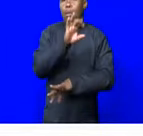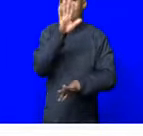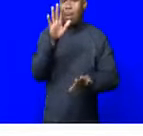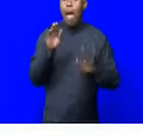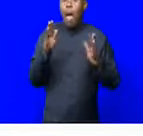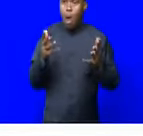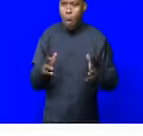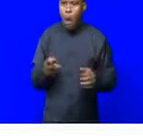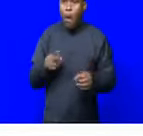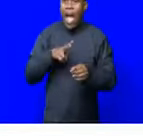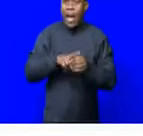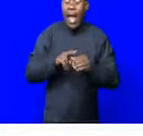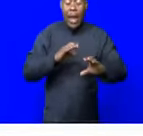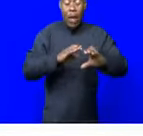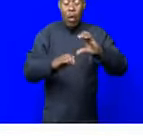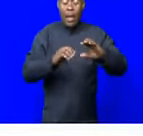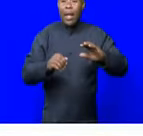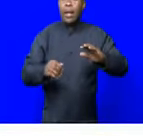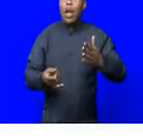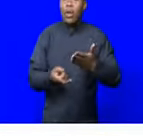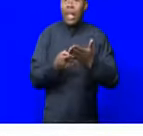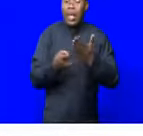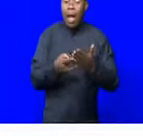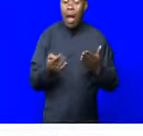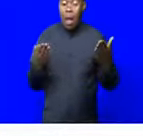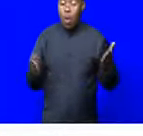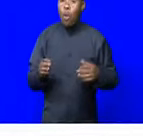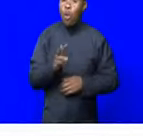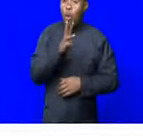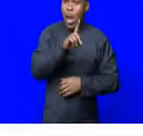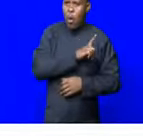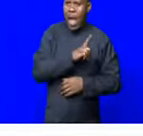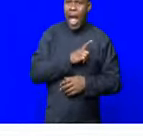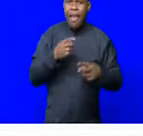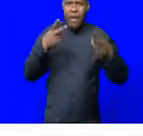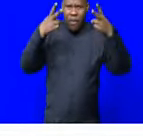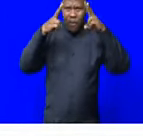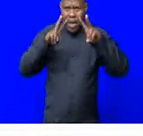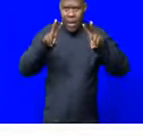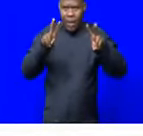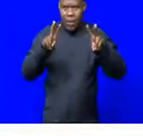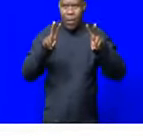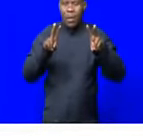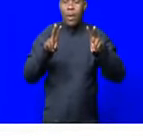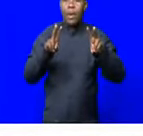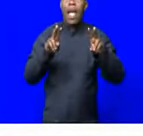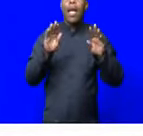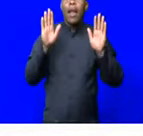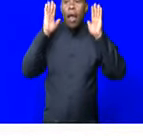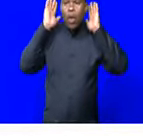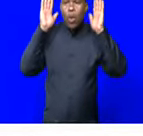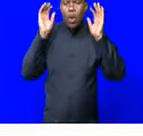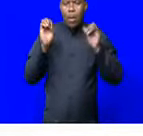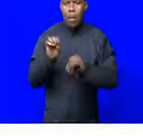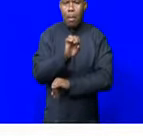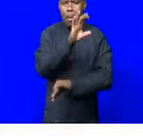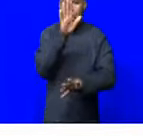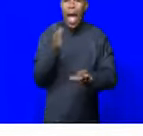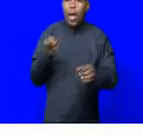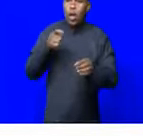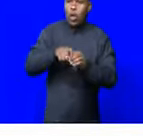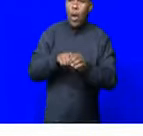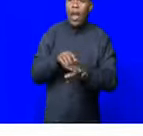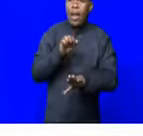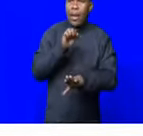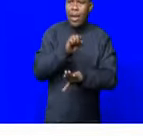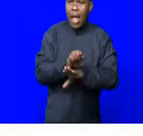I think communication it don't see that to go after my dream of being a broadcaster. And as we know,